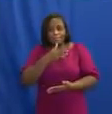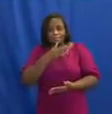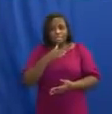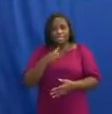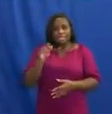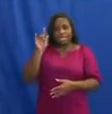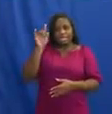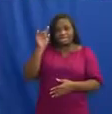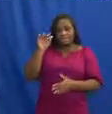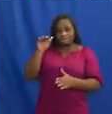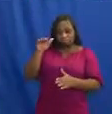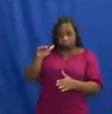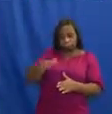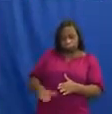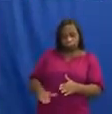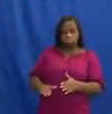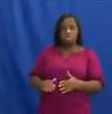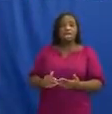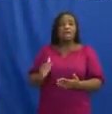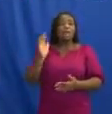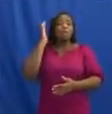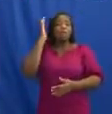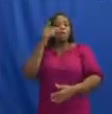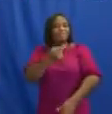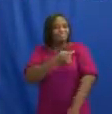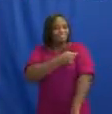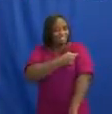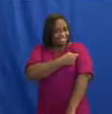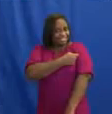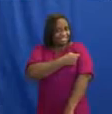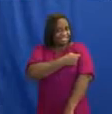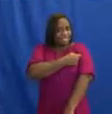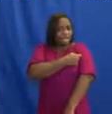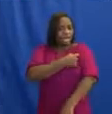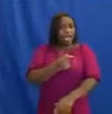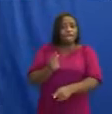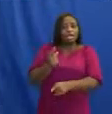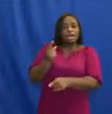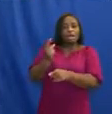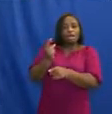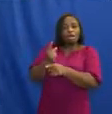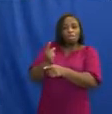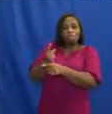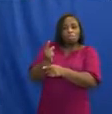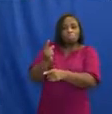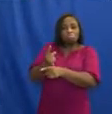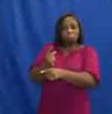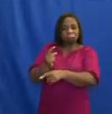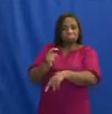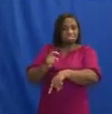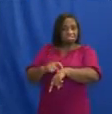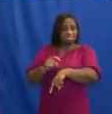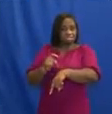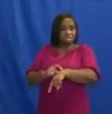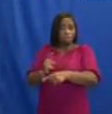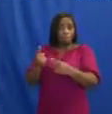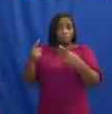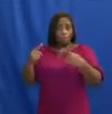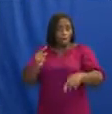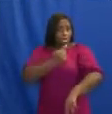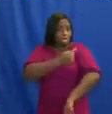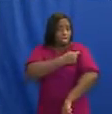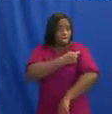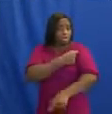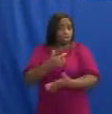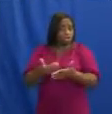of 18, and they will be vaccinated when an appropriate vaccine, hopefully, is found,